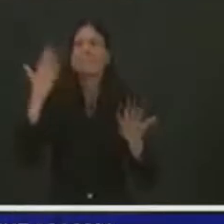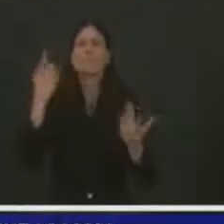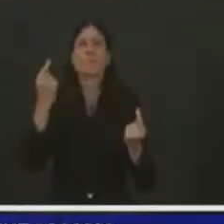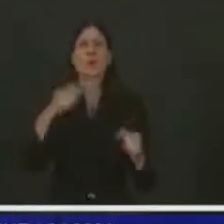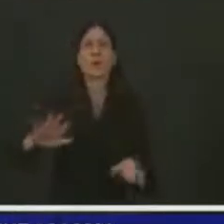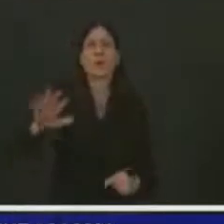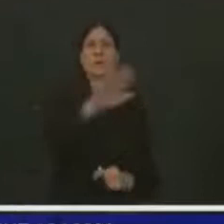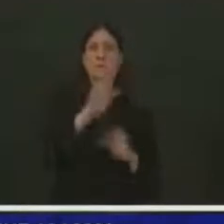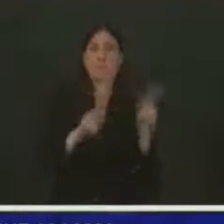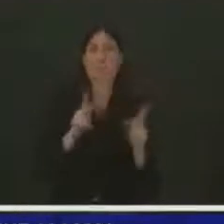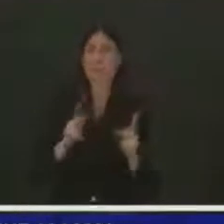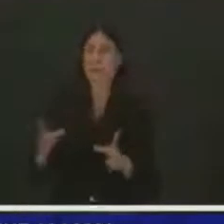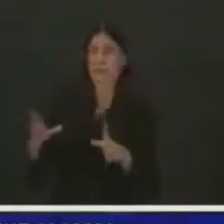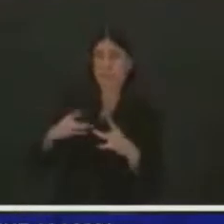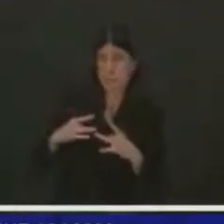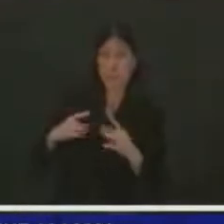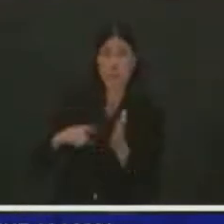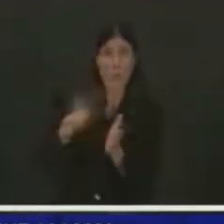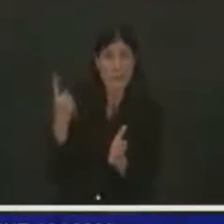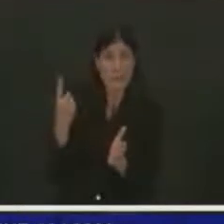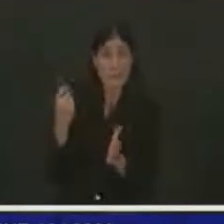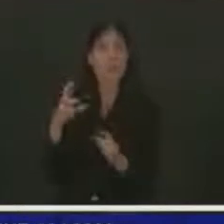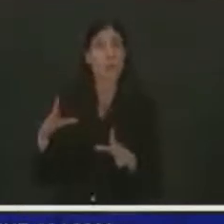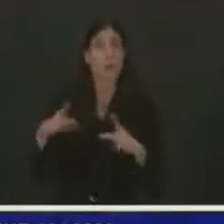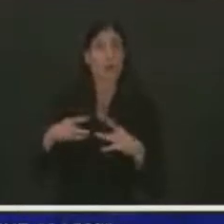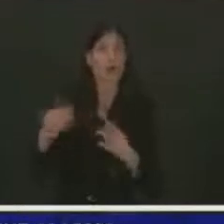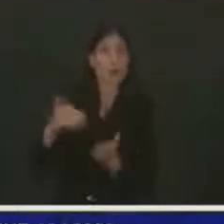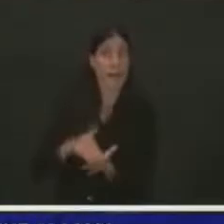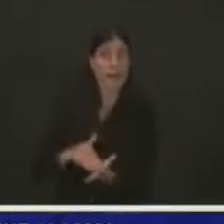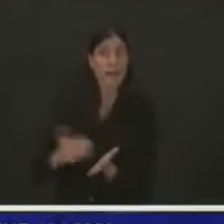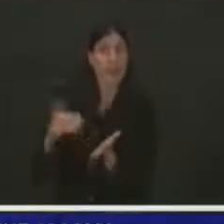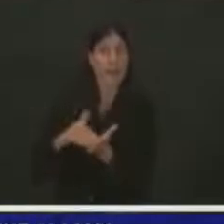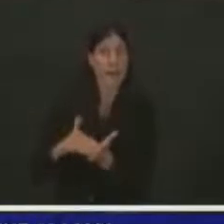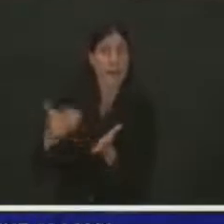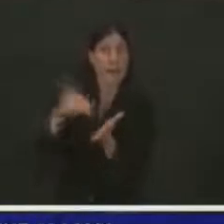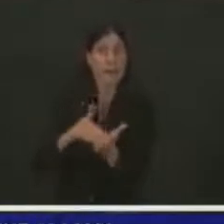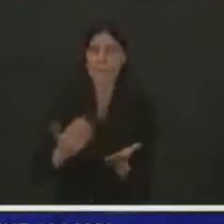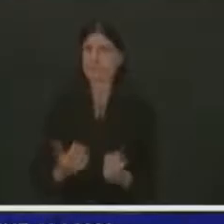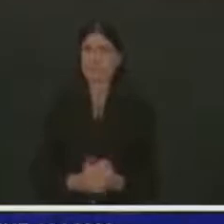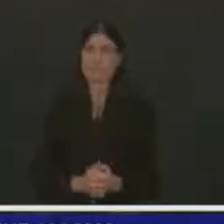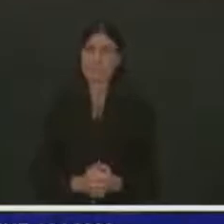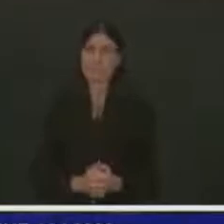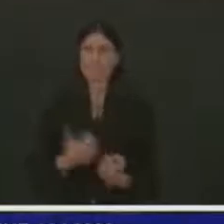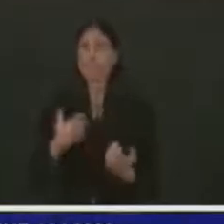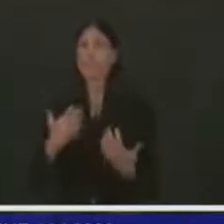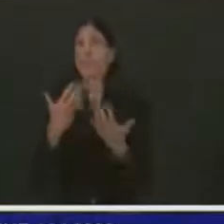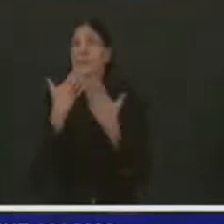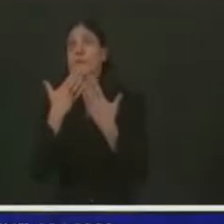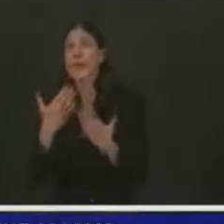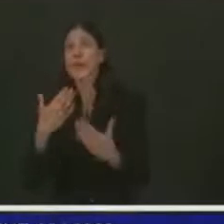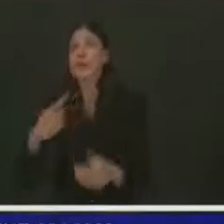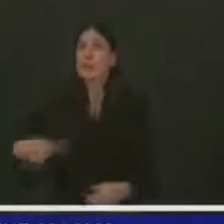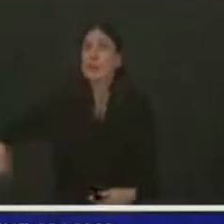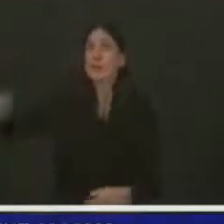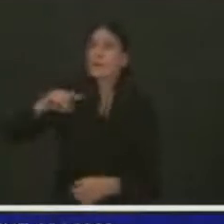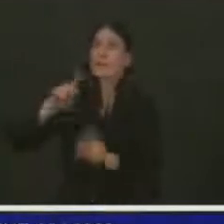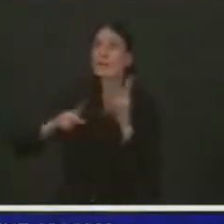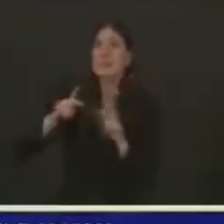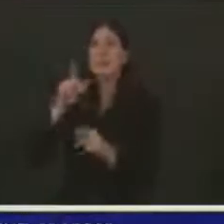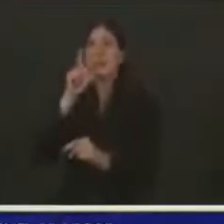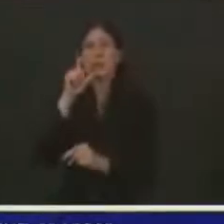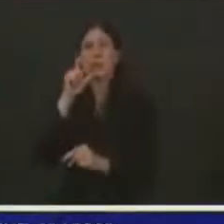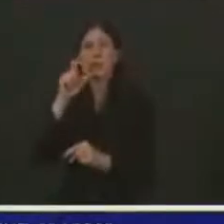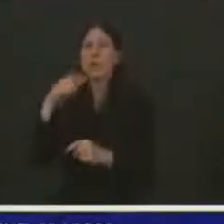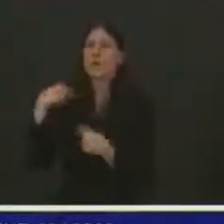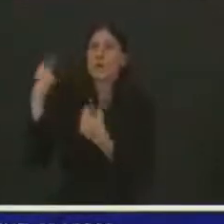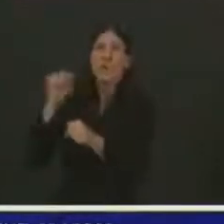want to finish with thanking all of the people who worked very hard to coordinate this statewide serology testing